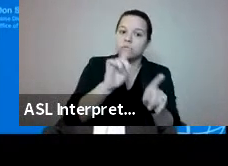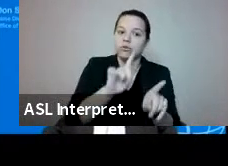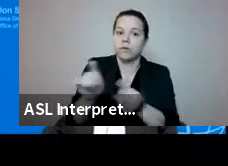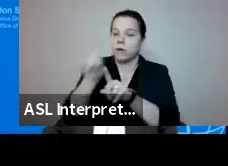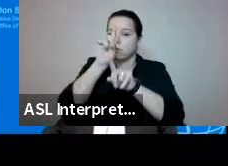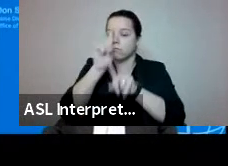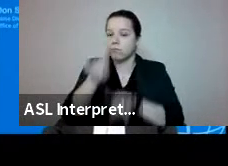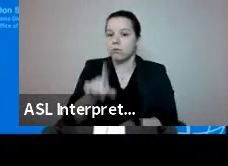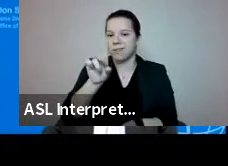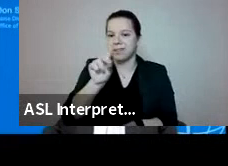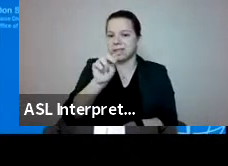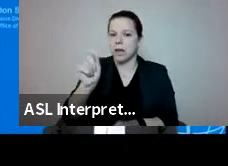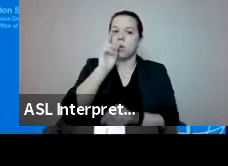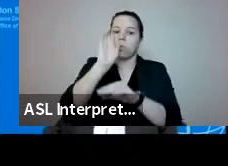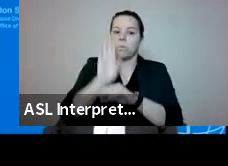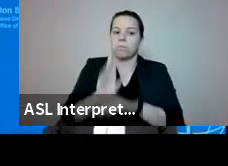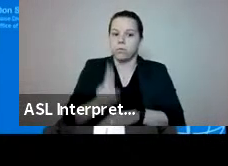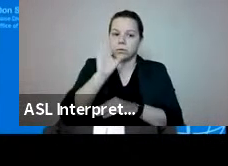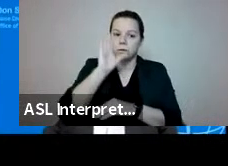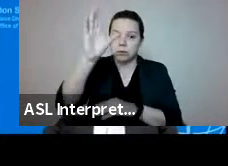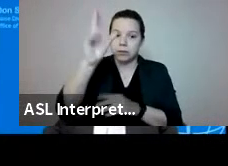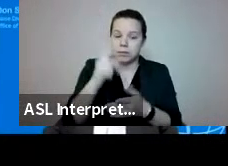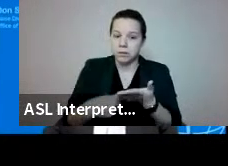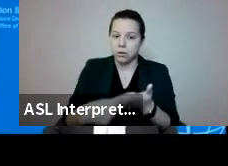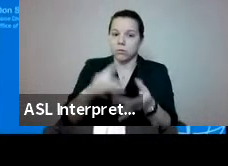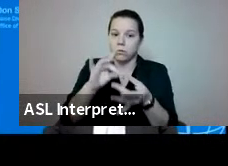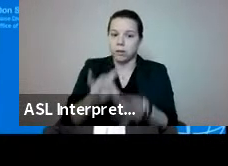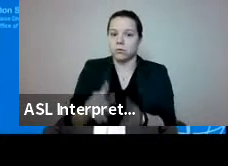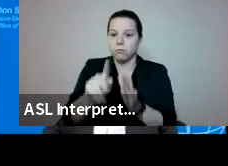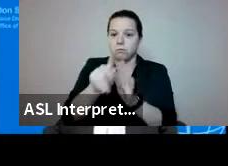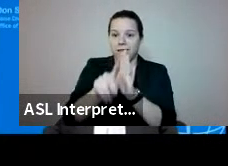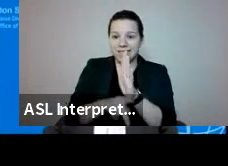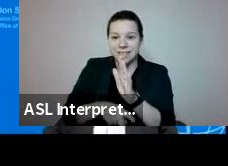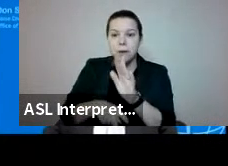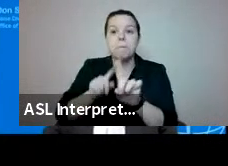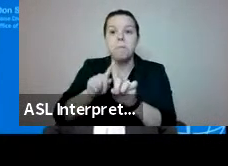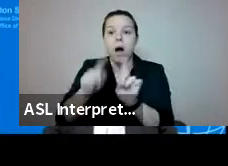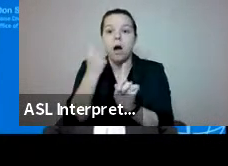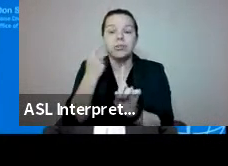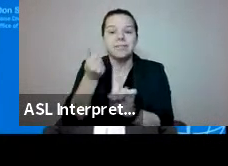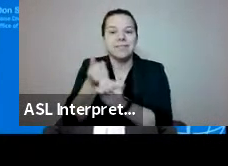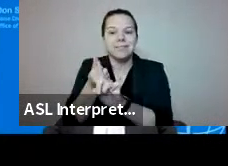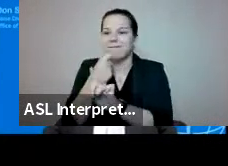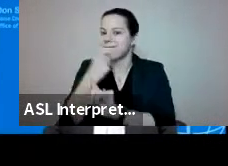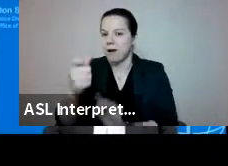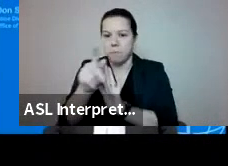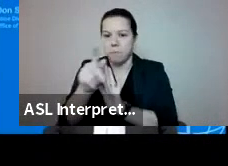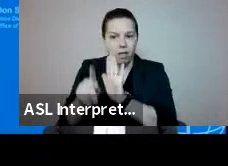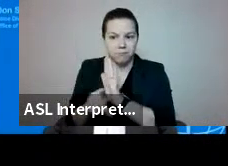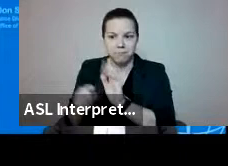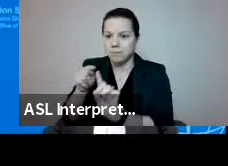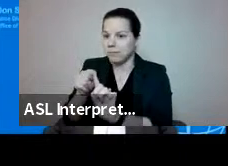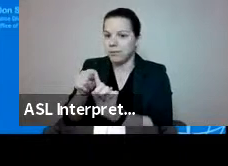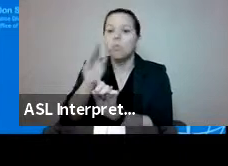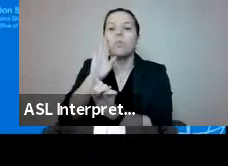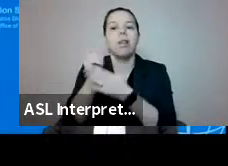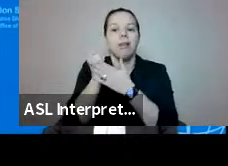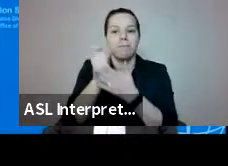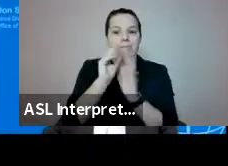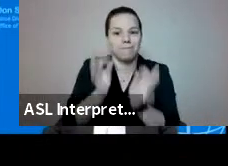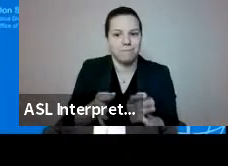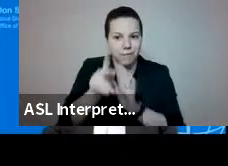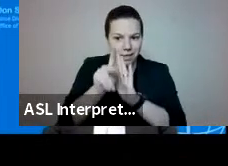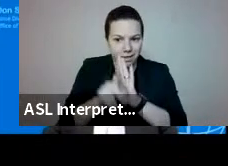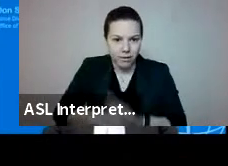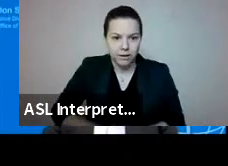will be used in the upcoming discussion about policy, but is not policy in itself. As far as timeline, as we've mentioned